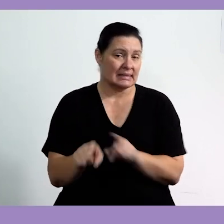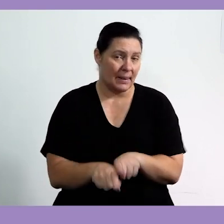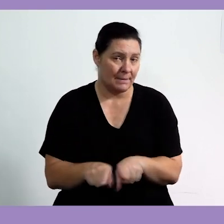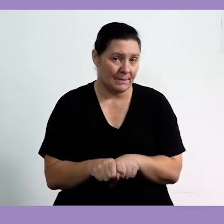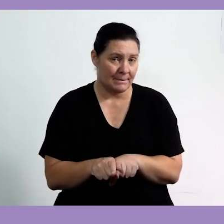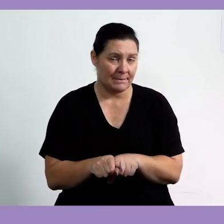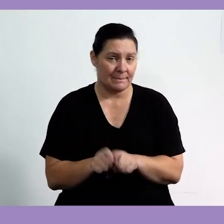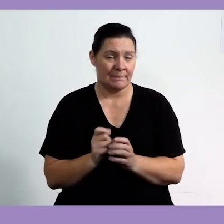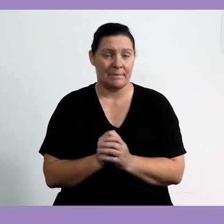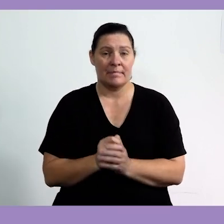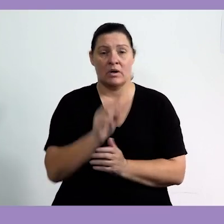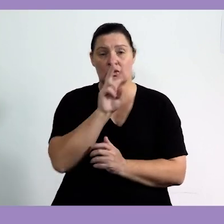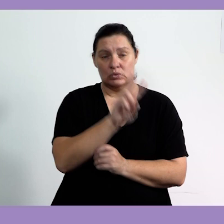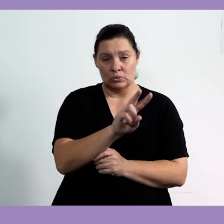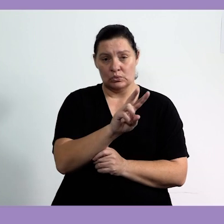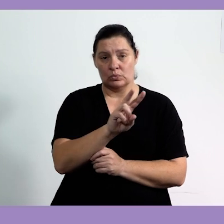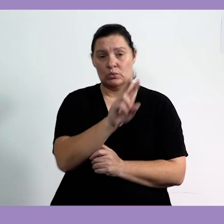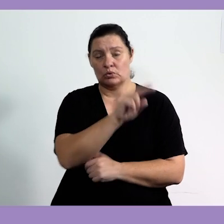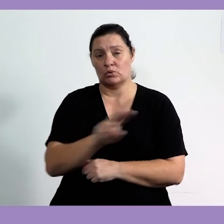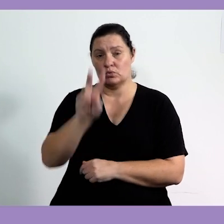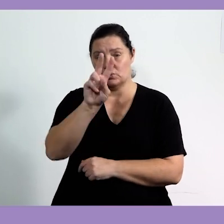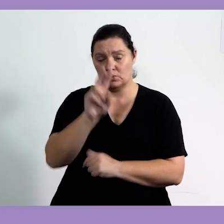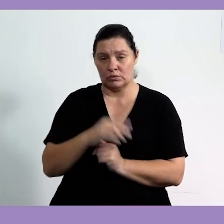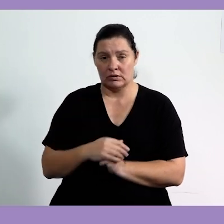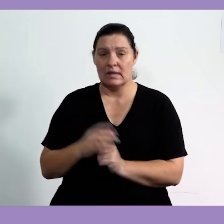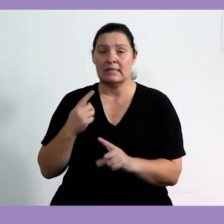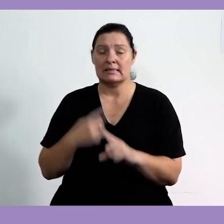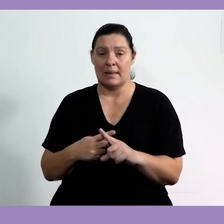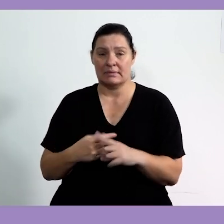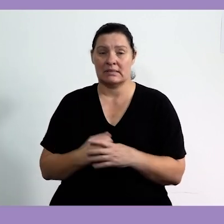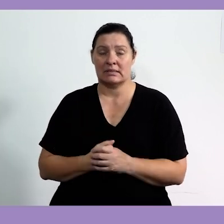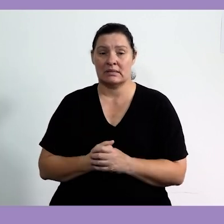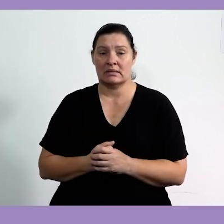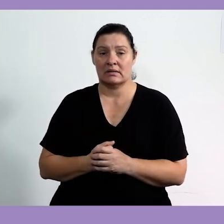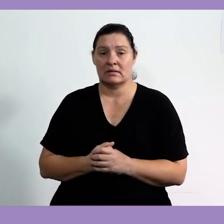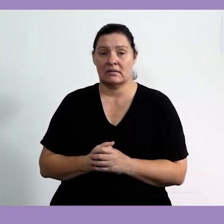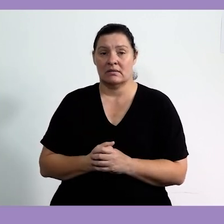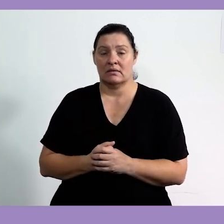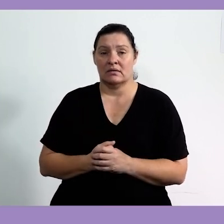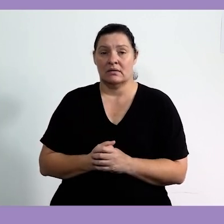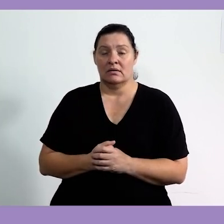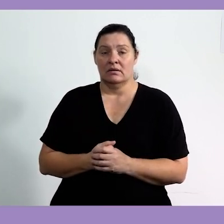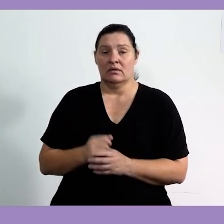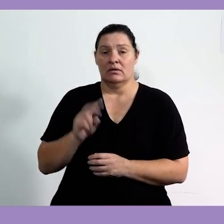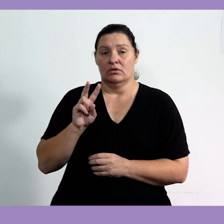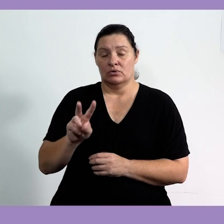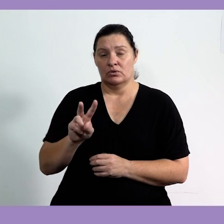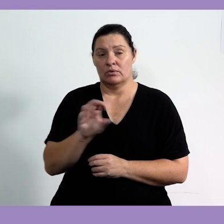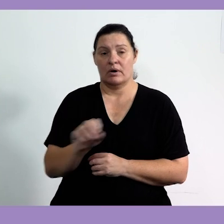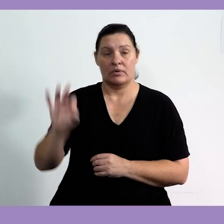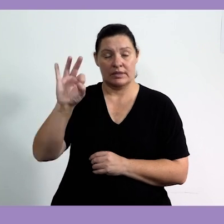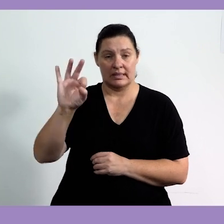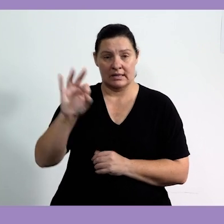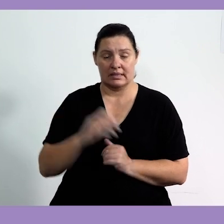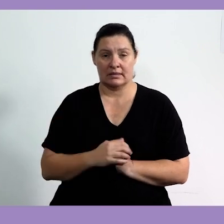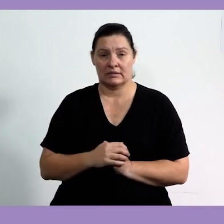written as 2 to the power of 2 multiplied by 2 to the power of